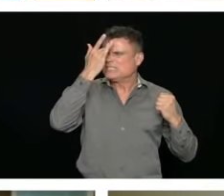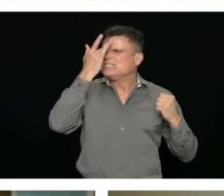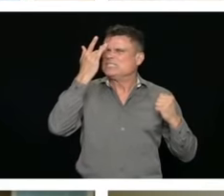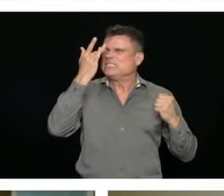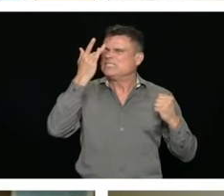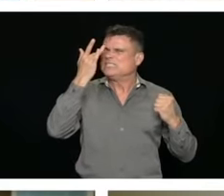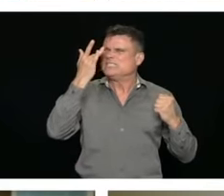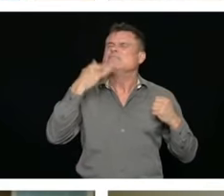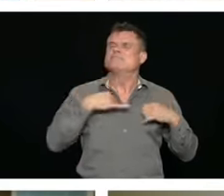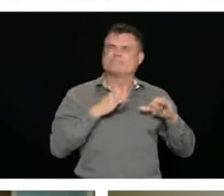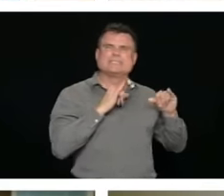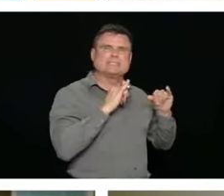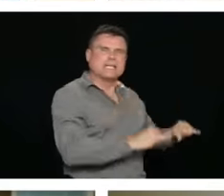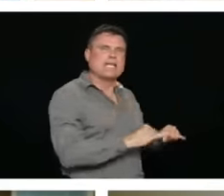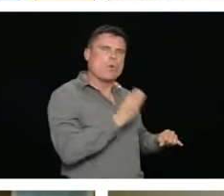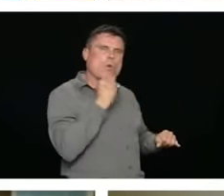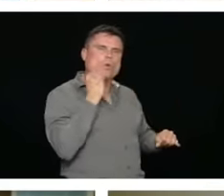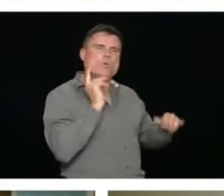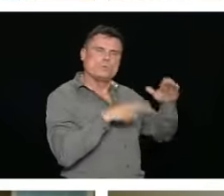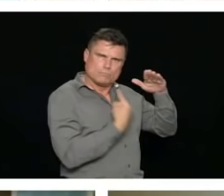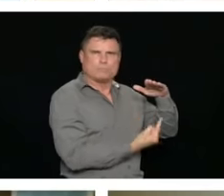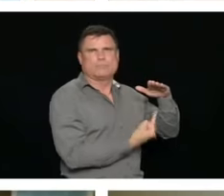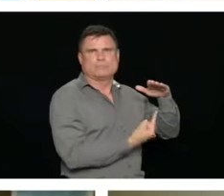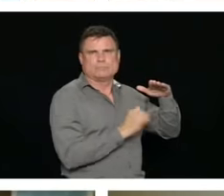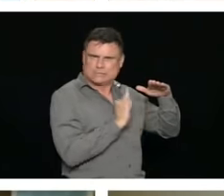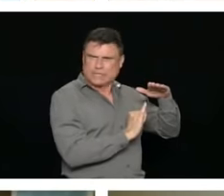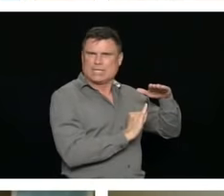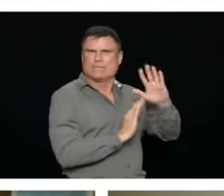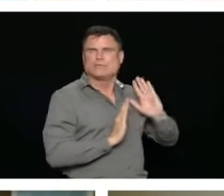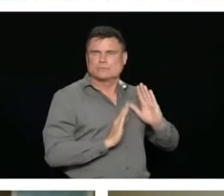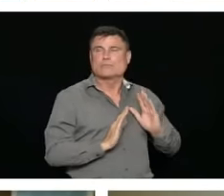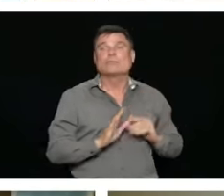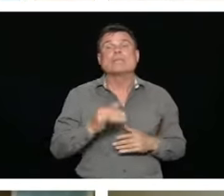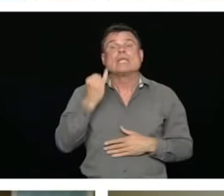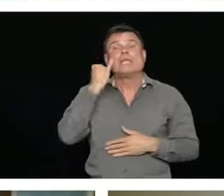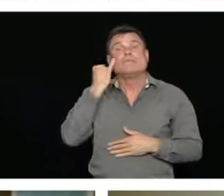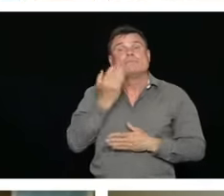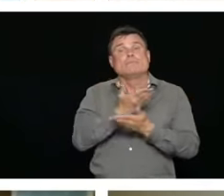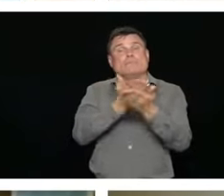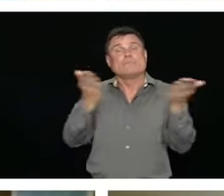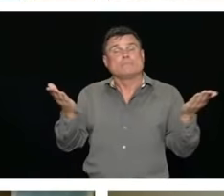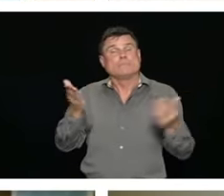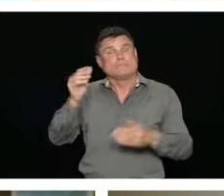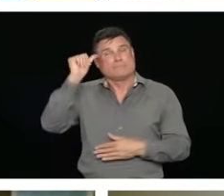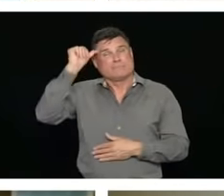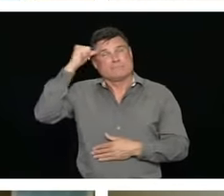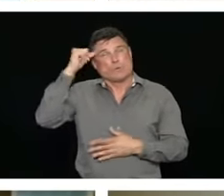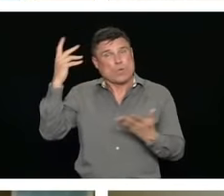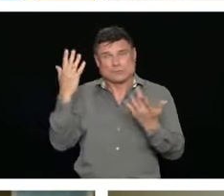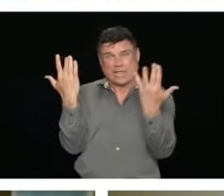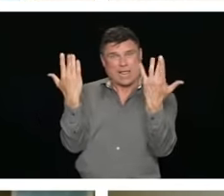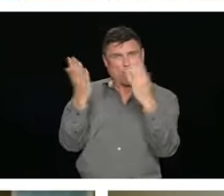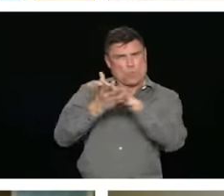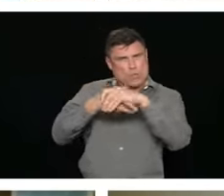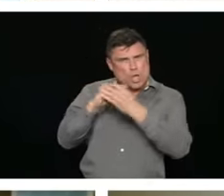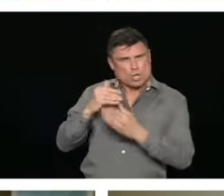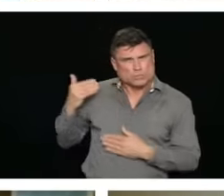For an individual child with a special medical condition or